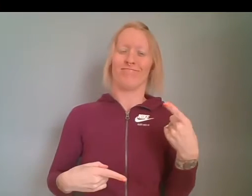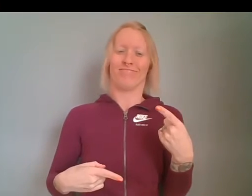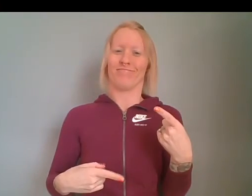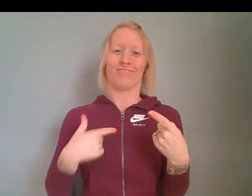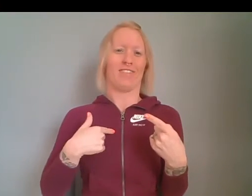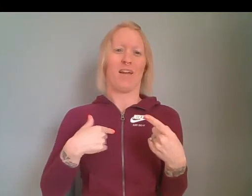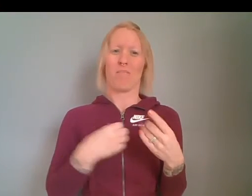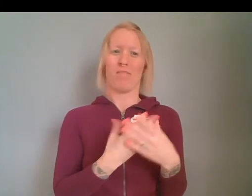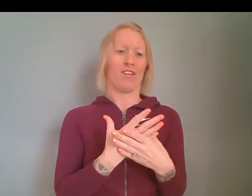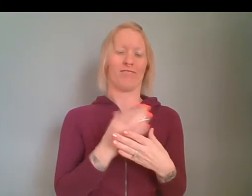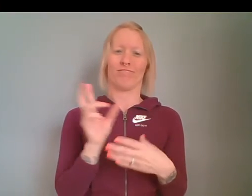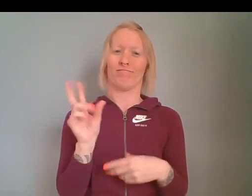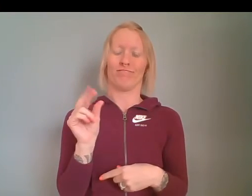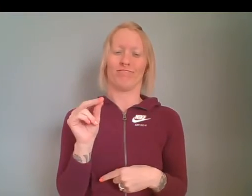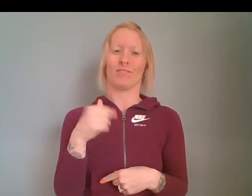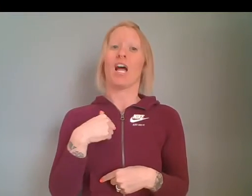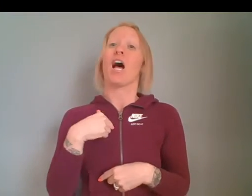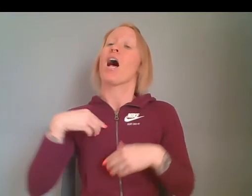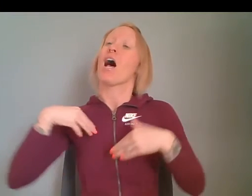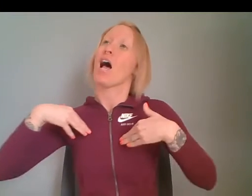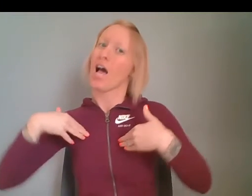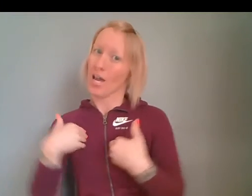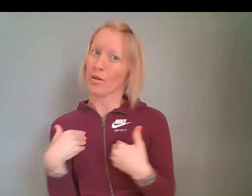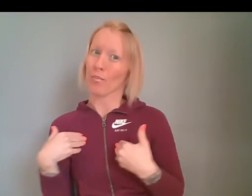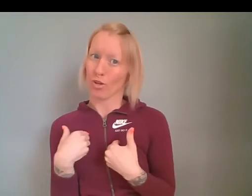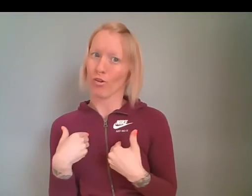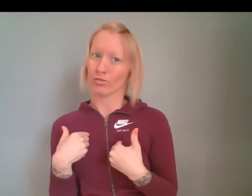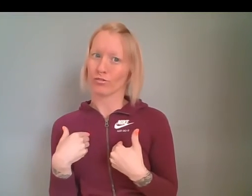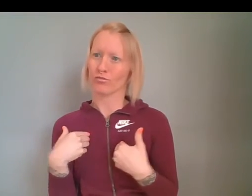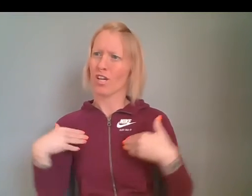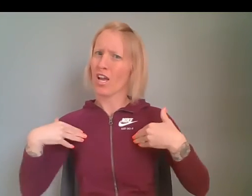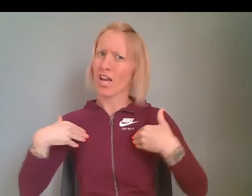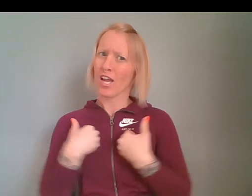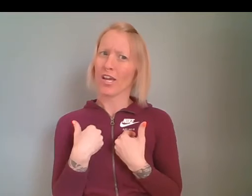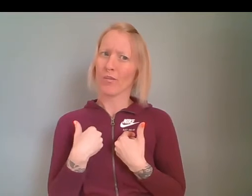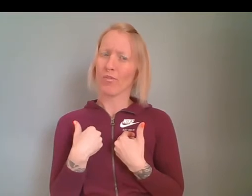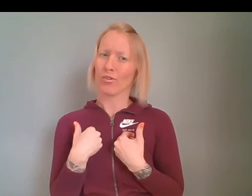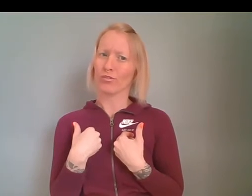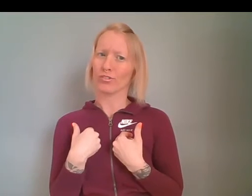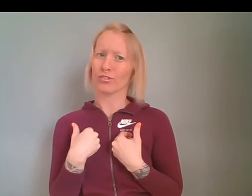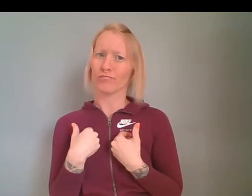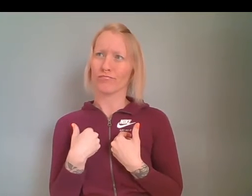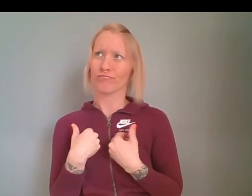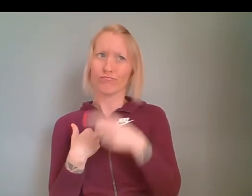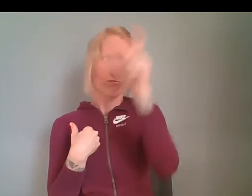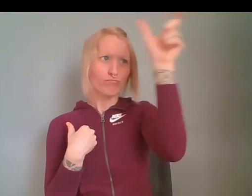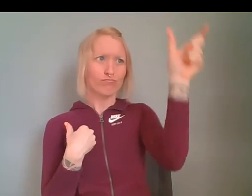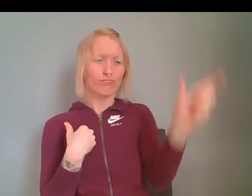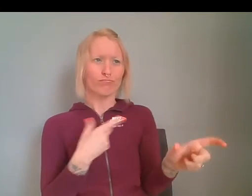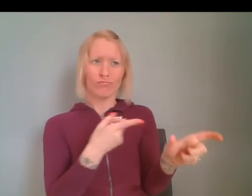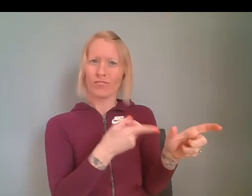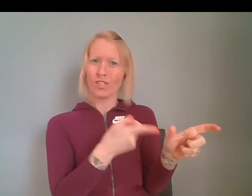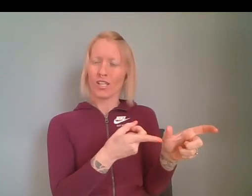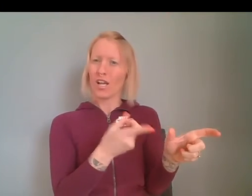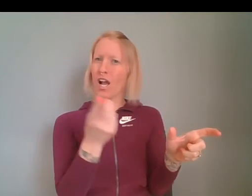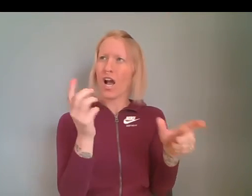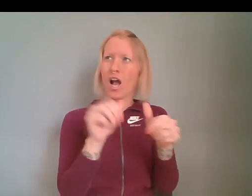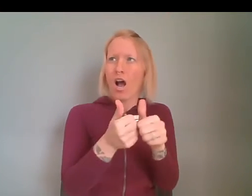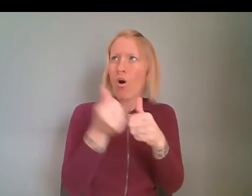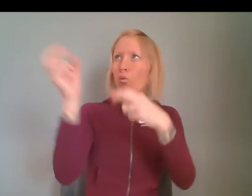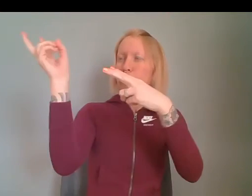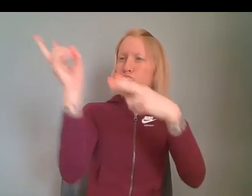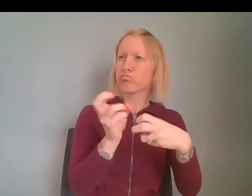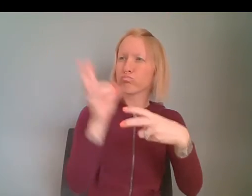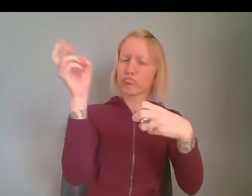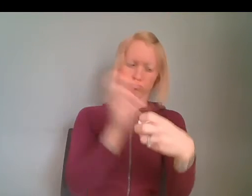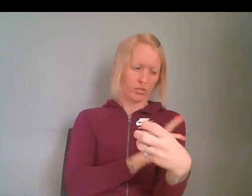animal. And animals get their energy through something called cell respiration.